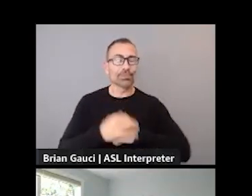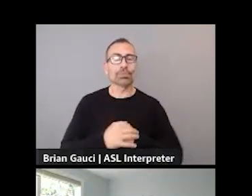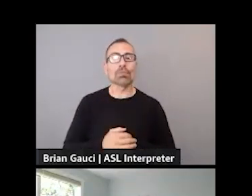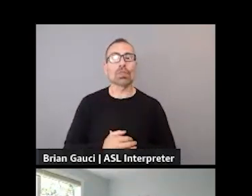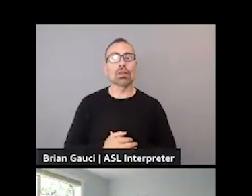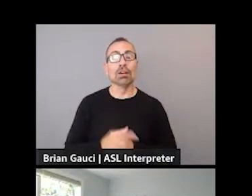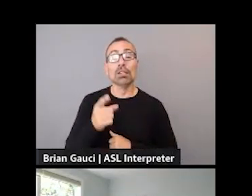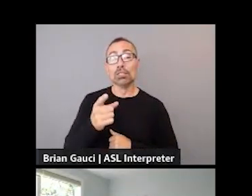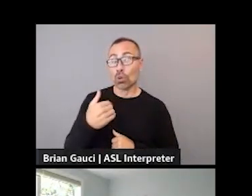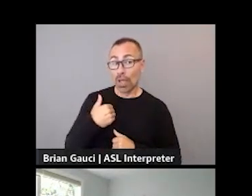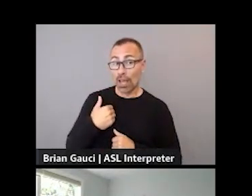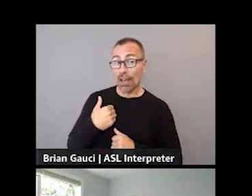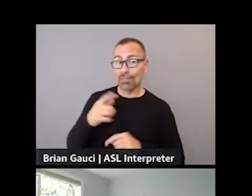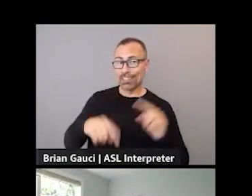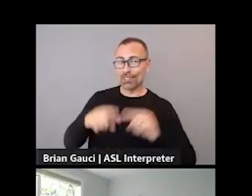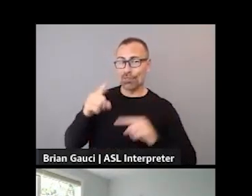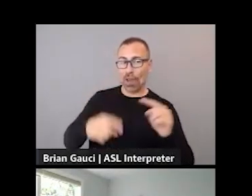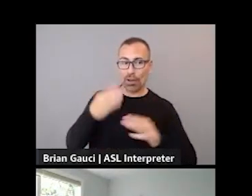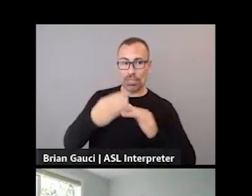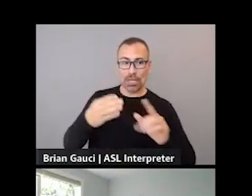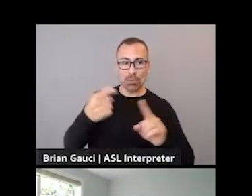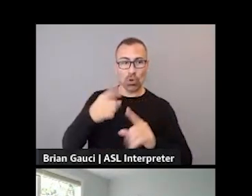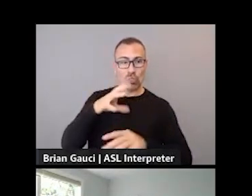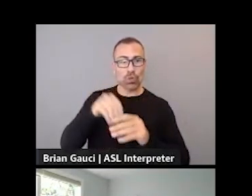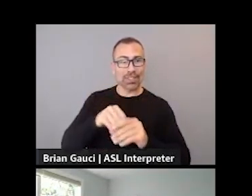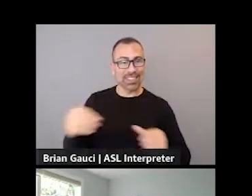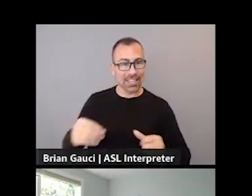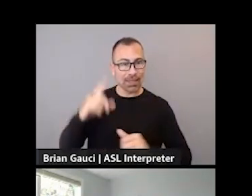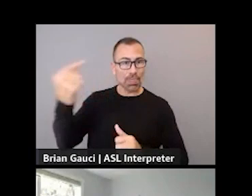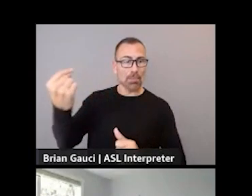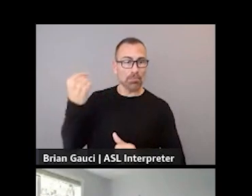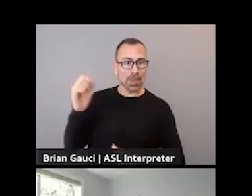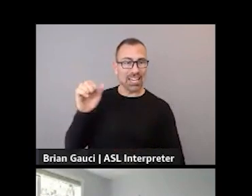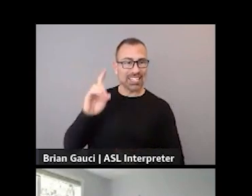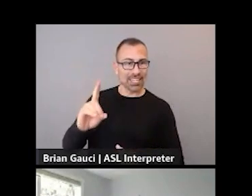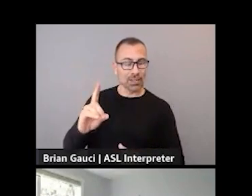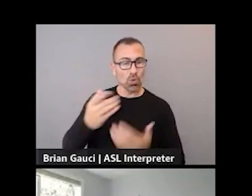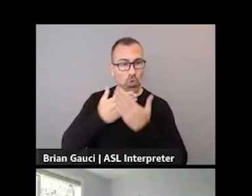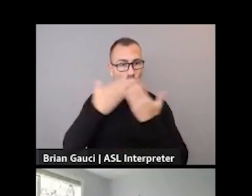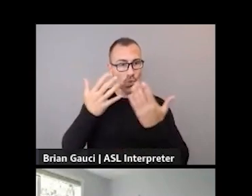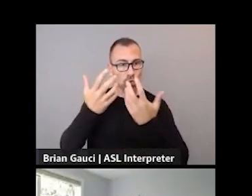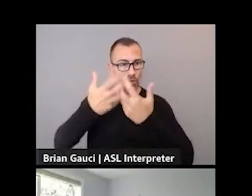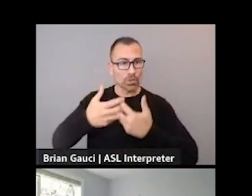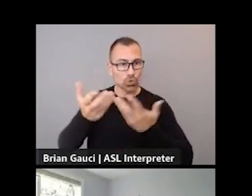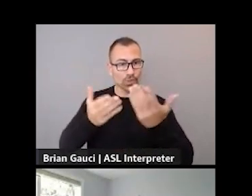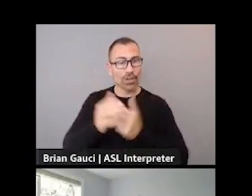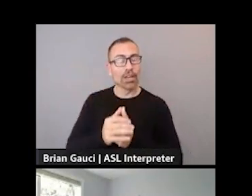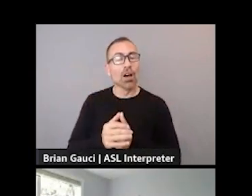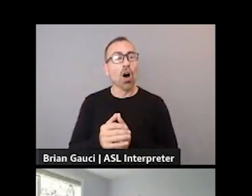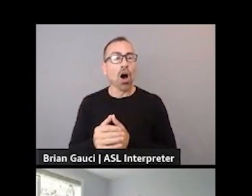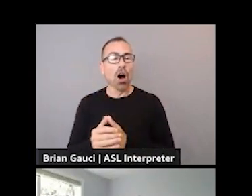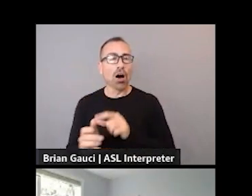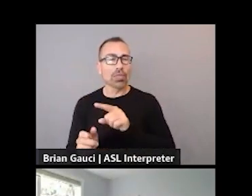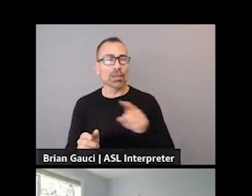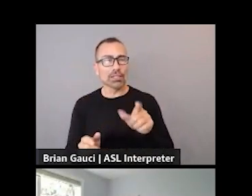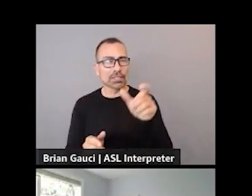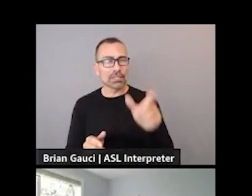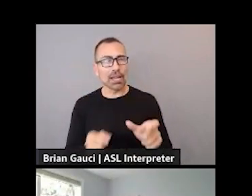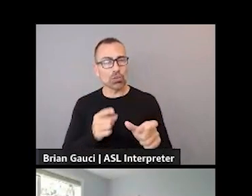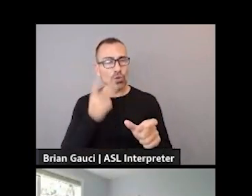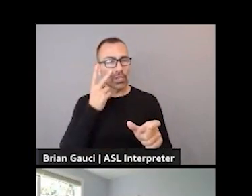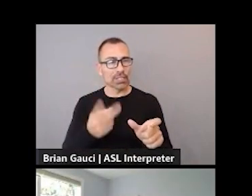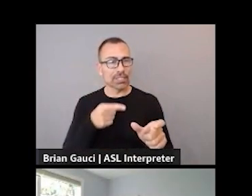serverless backend. And if I scroll over here to the side, we could see that the serverless demo is